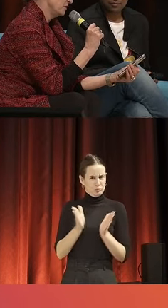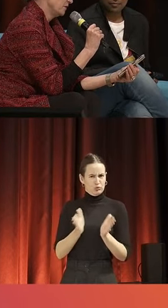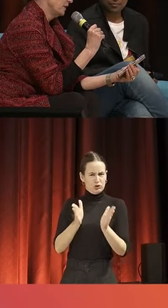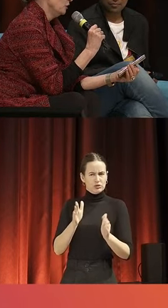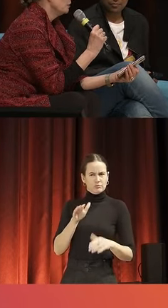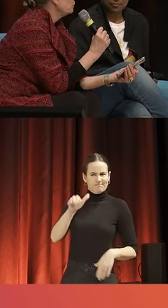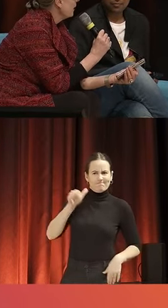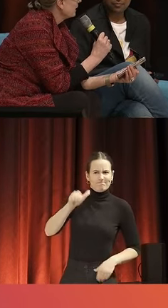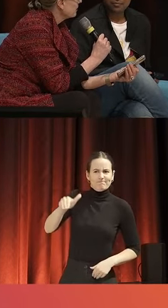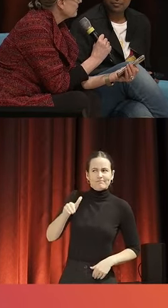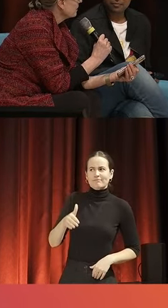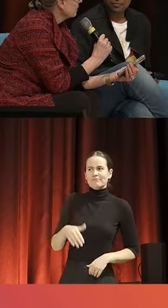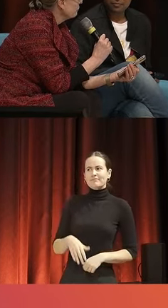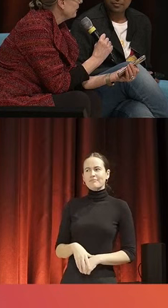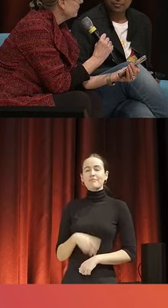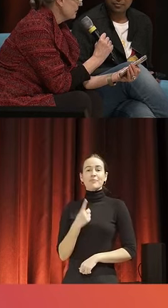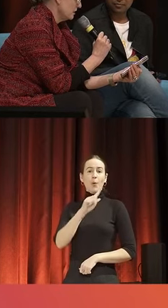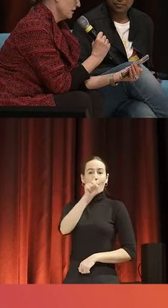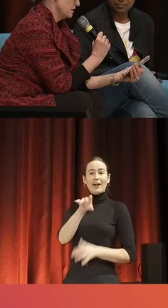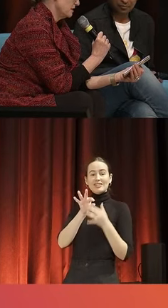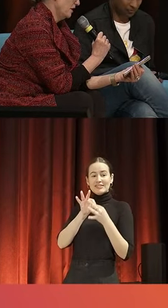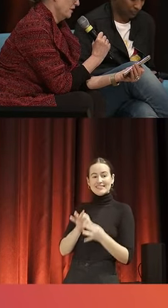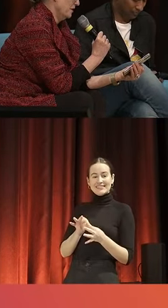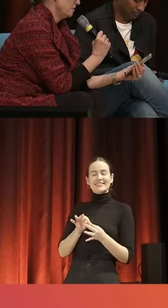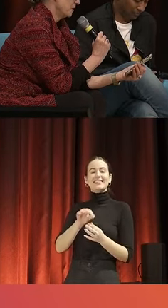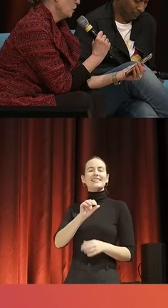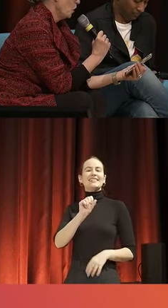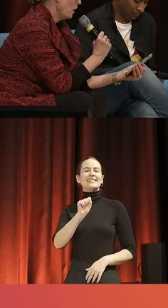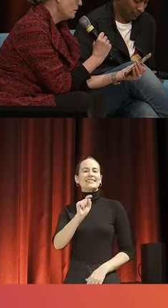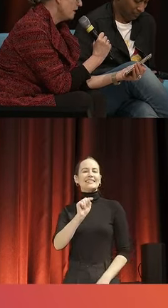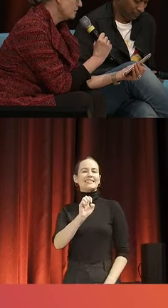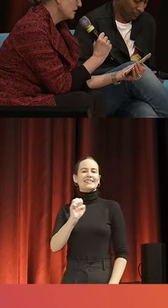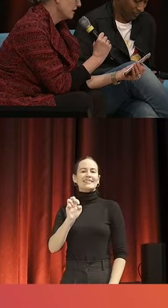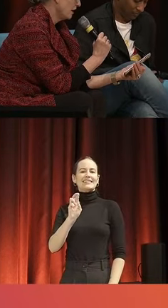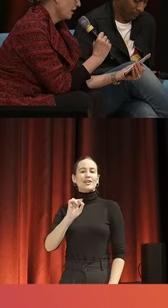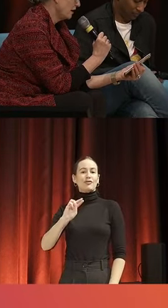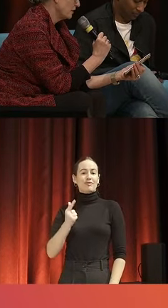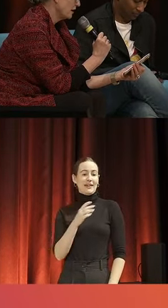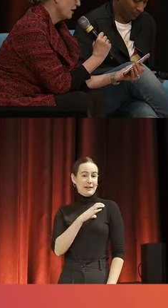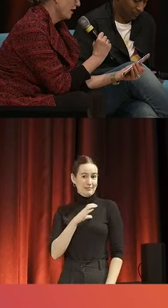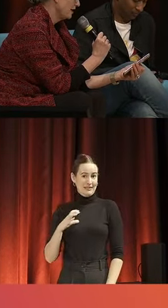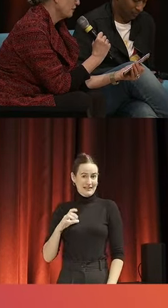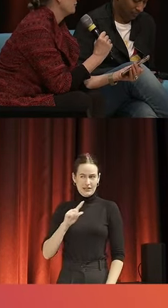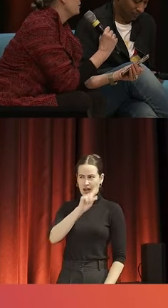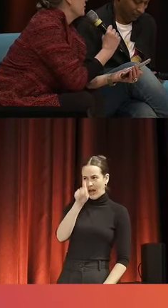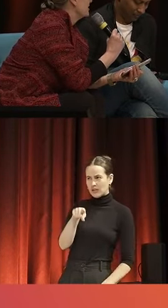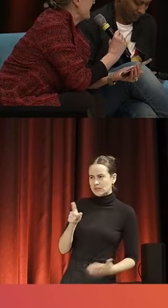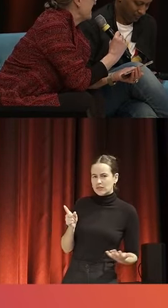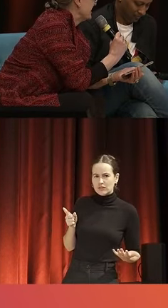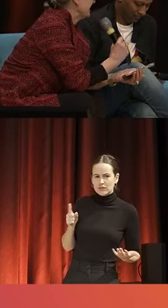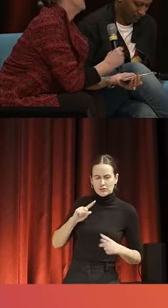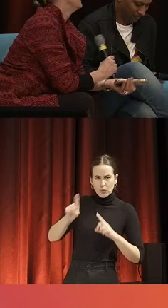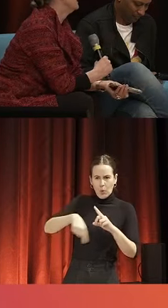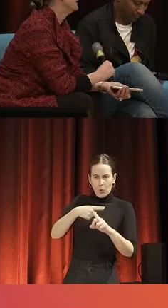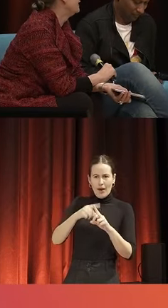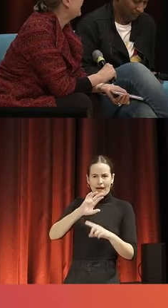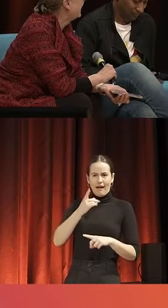committee, but you might get inveigled into this. When are we hosting Kai at the Kigali Convention